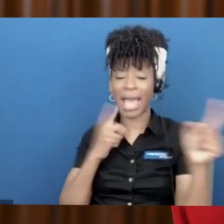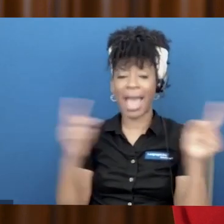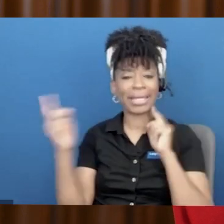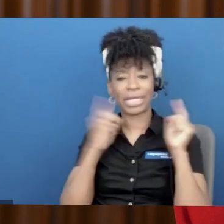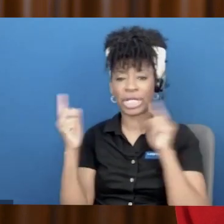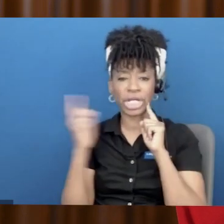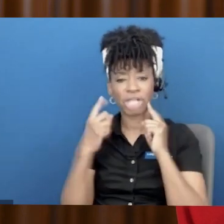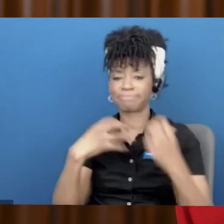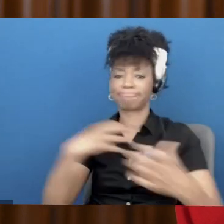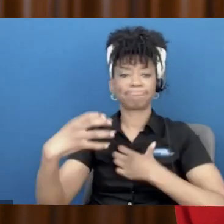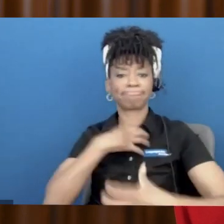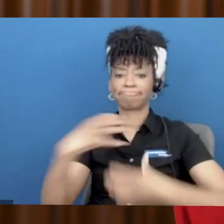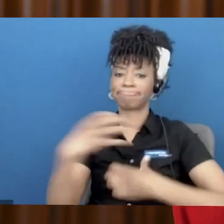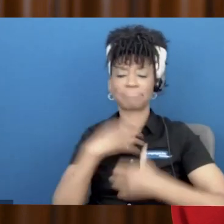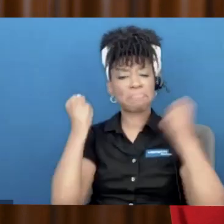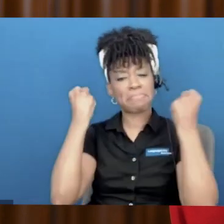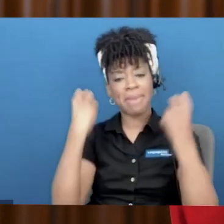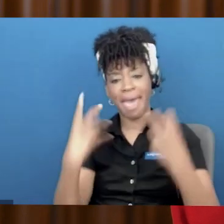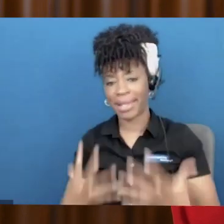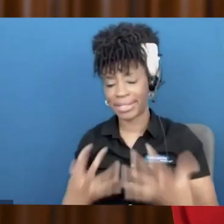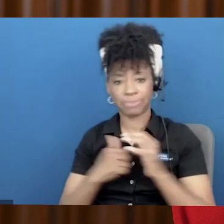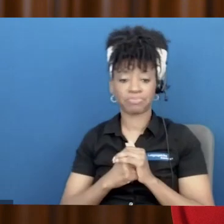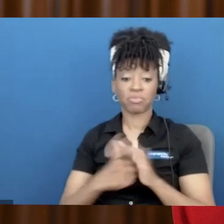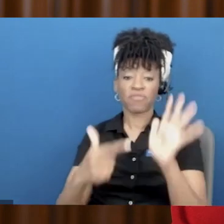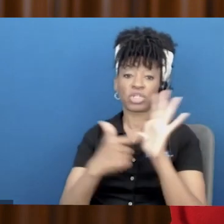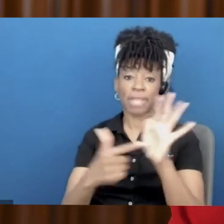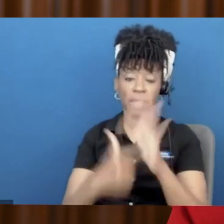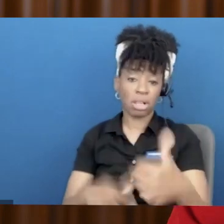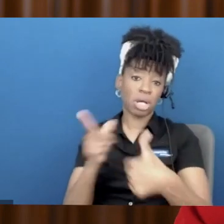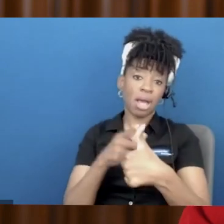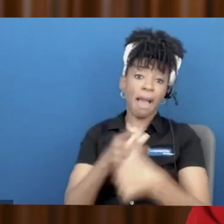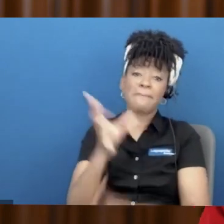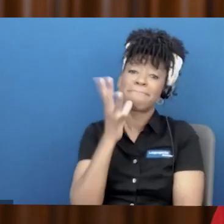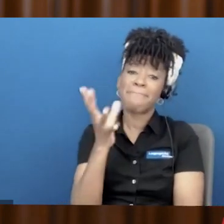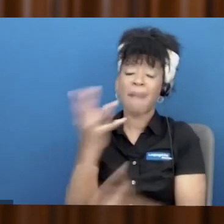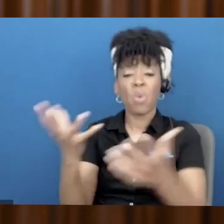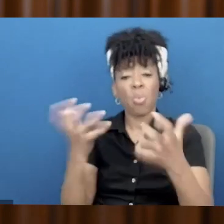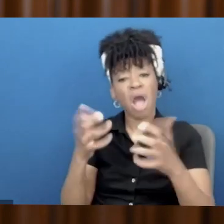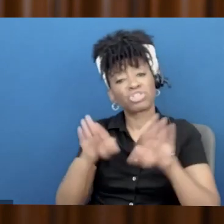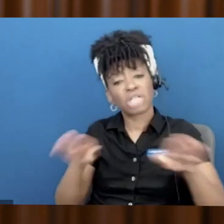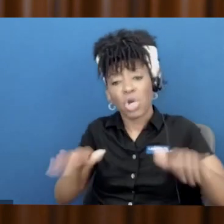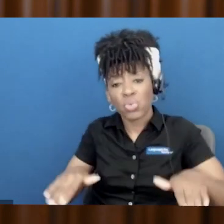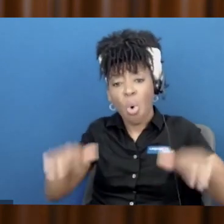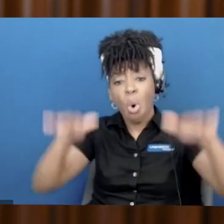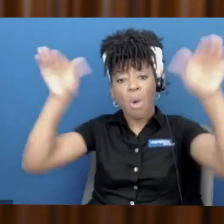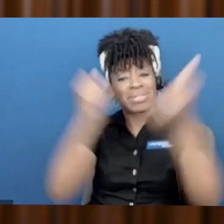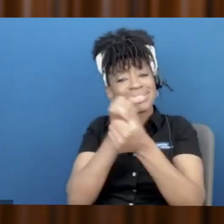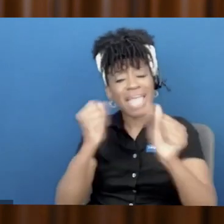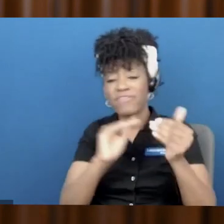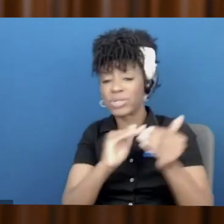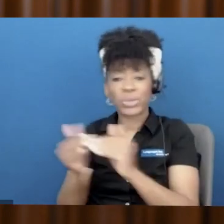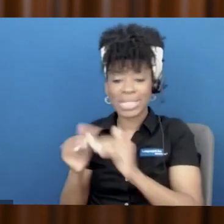voices expressing worry and pain. A mom who just wants her kids to grow up in a safe community without fearing the